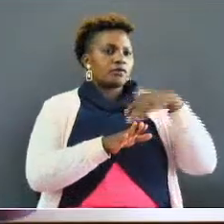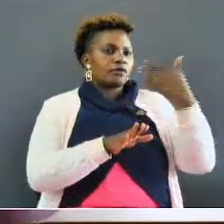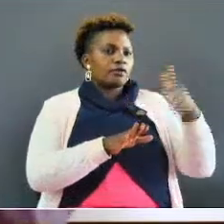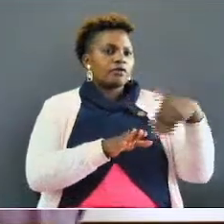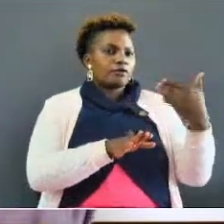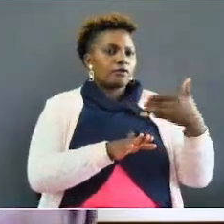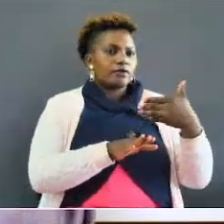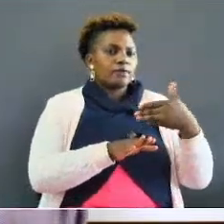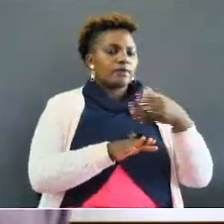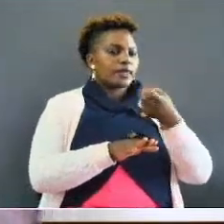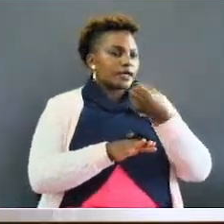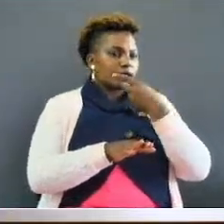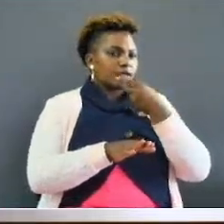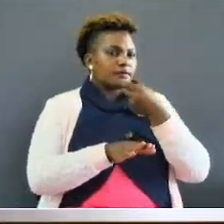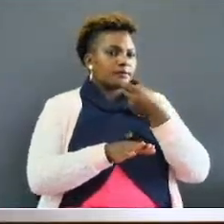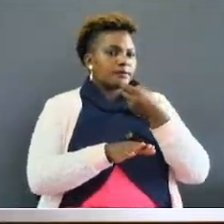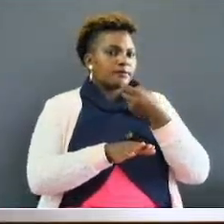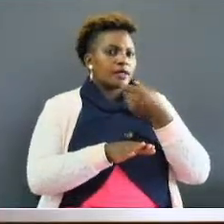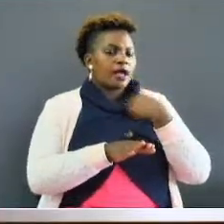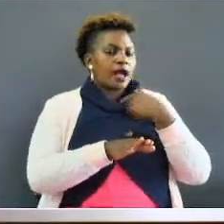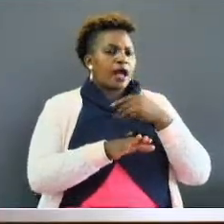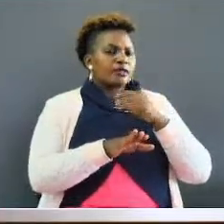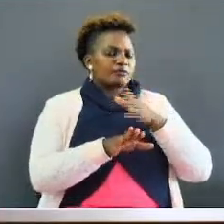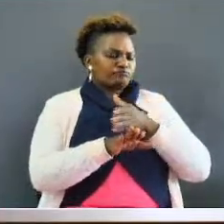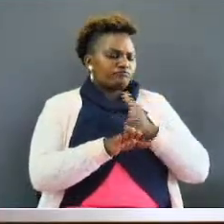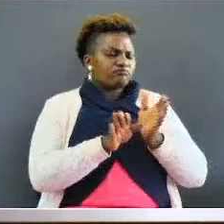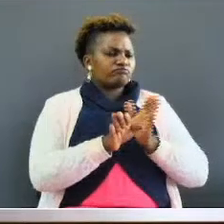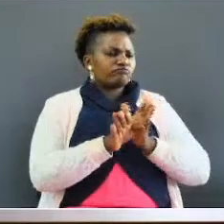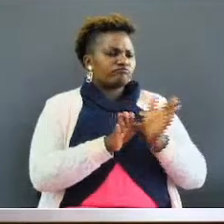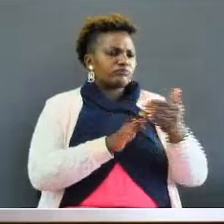Every medicine you take has side effects.